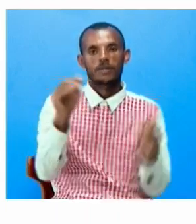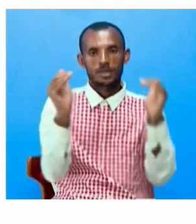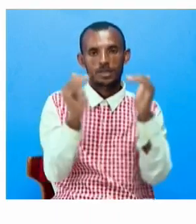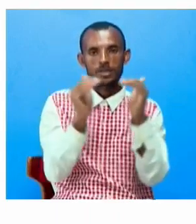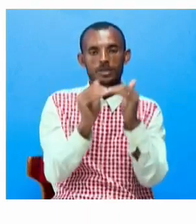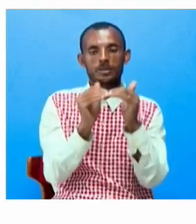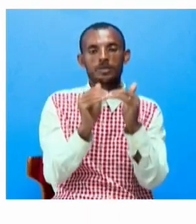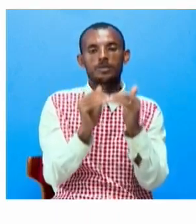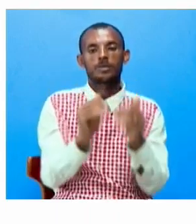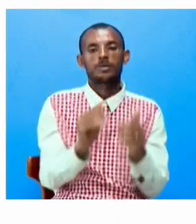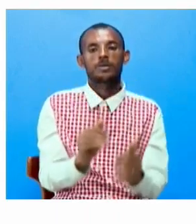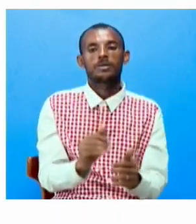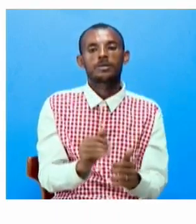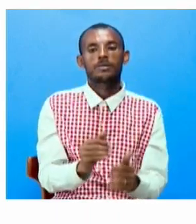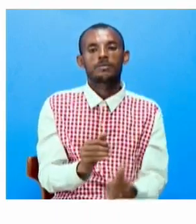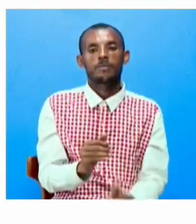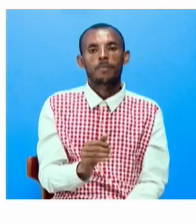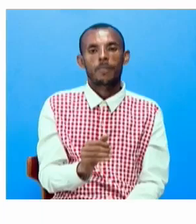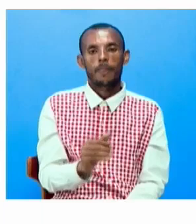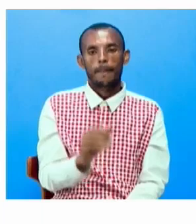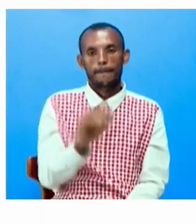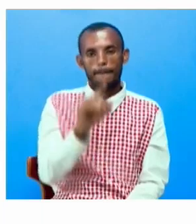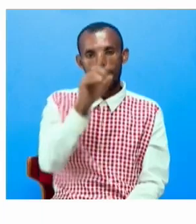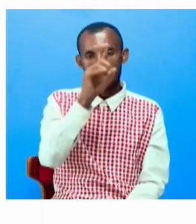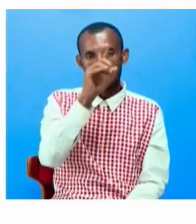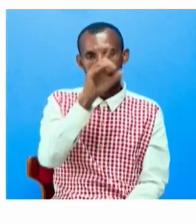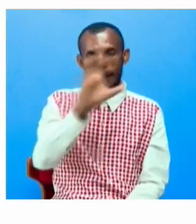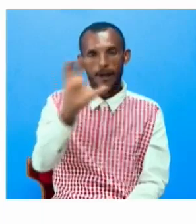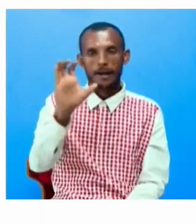5x is equal to